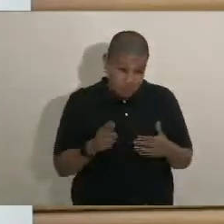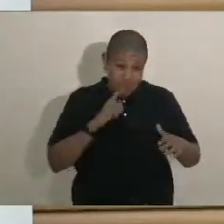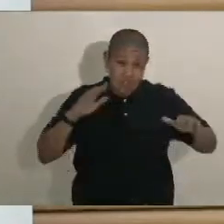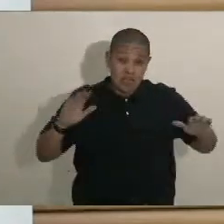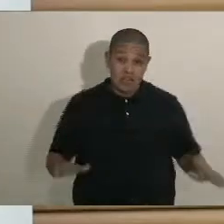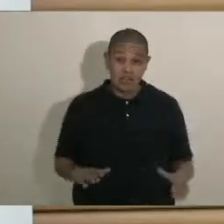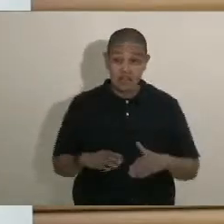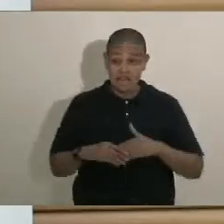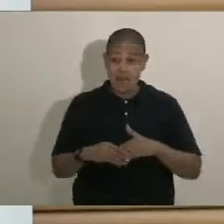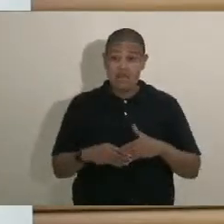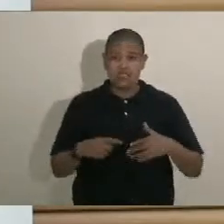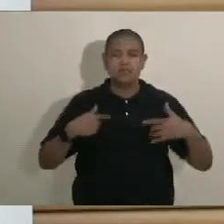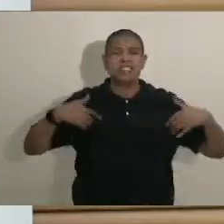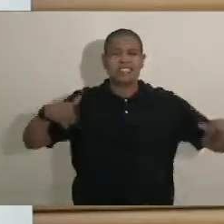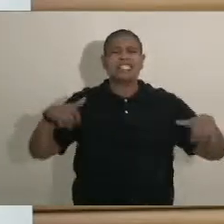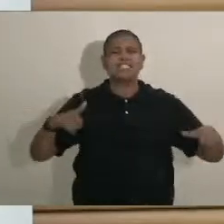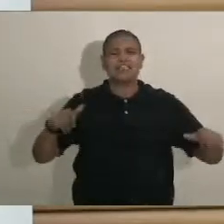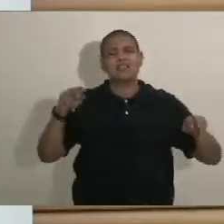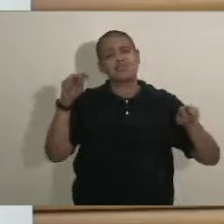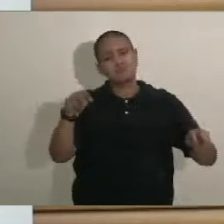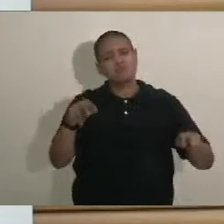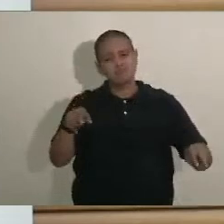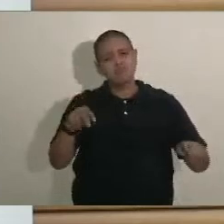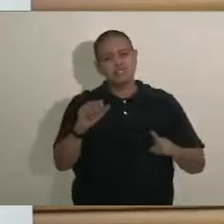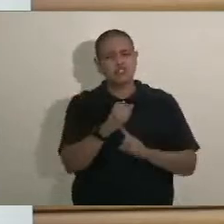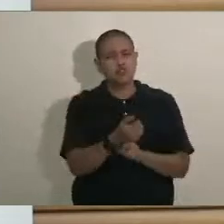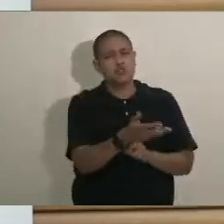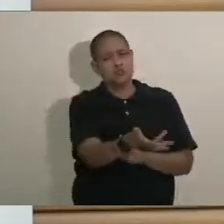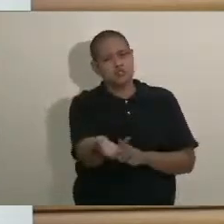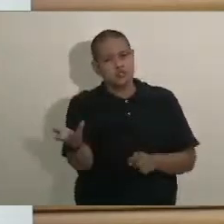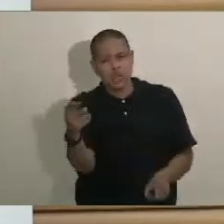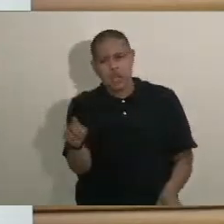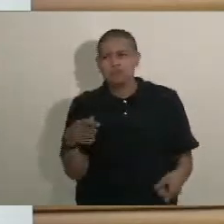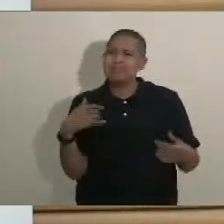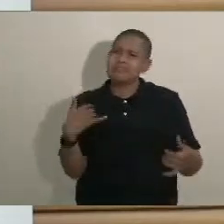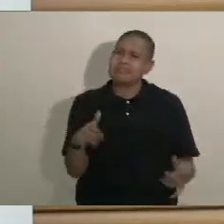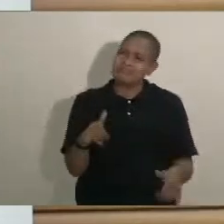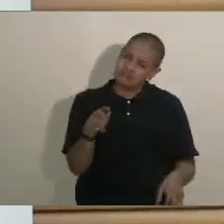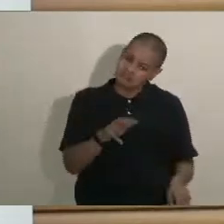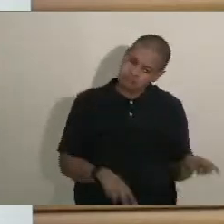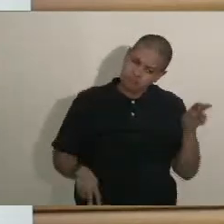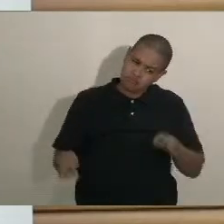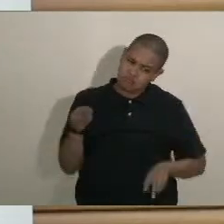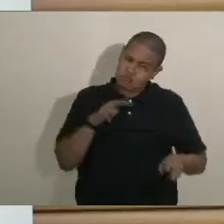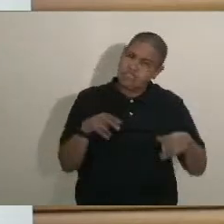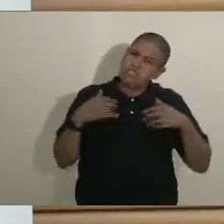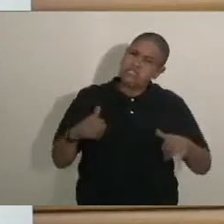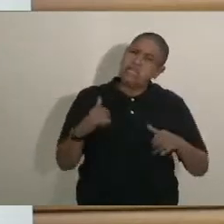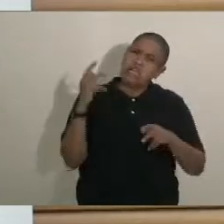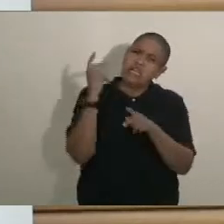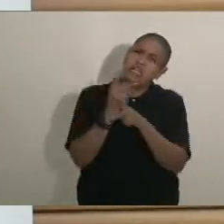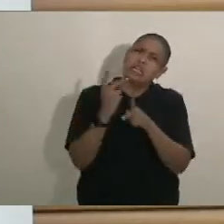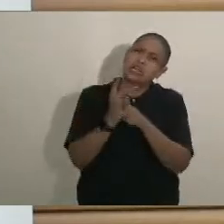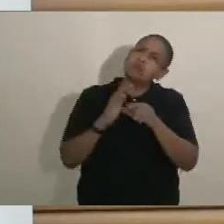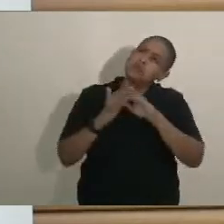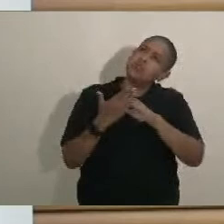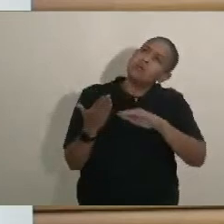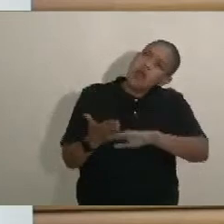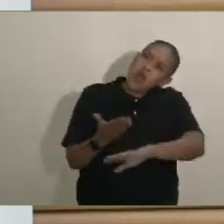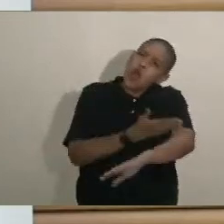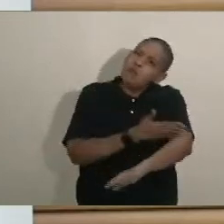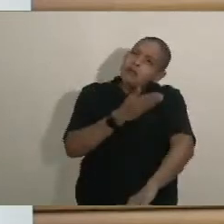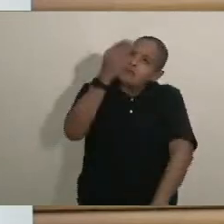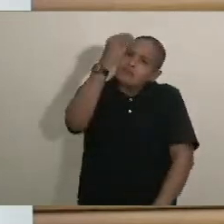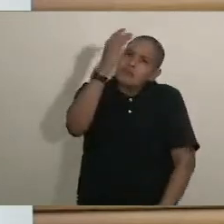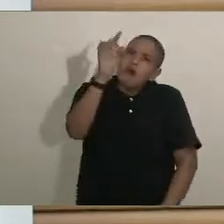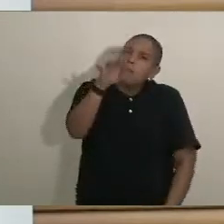relaxation, we are still monitoring the situation, and we'll continue to monitor, and we'll continue to keep the country updated as to what is